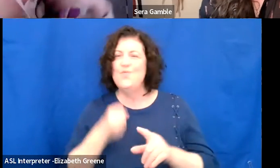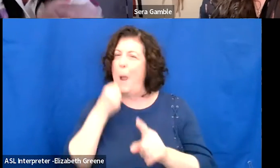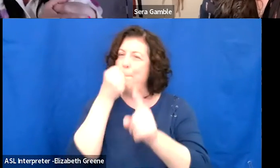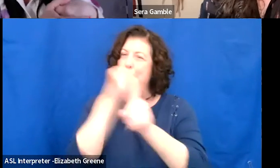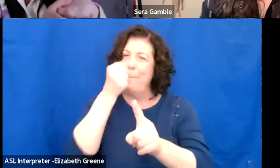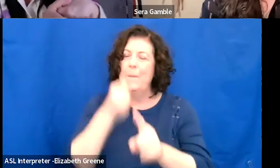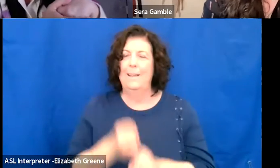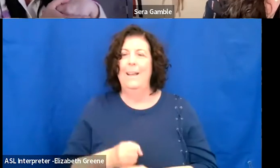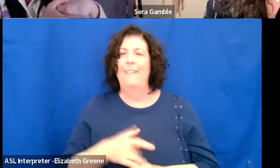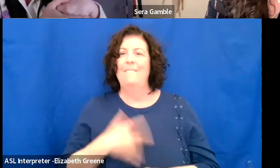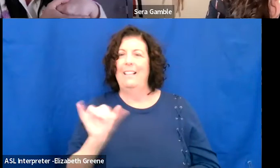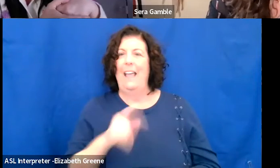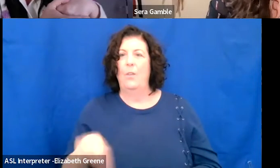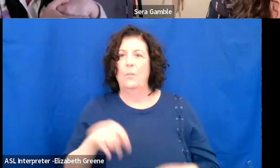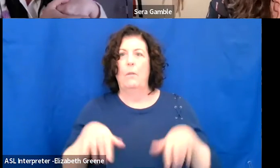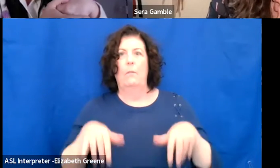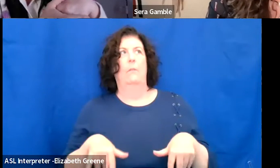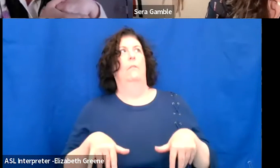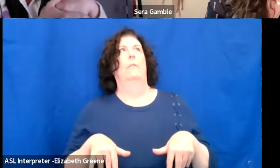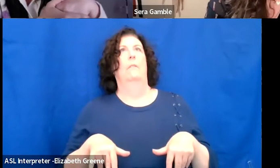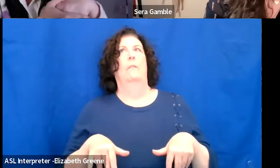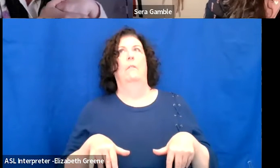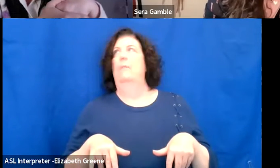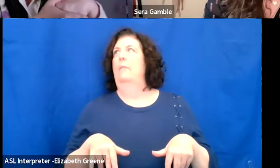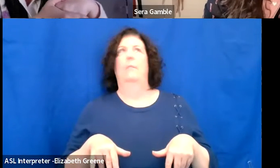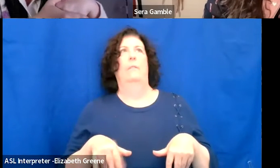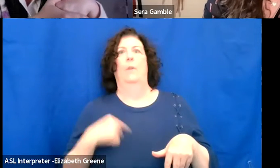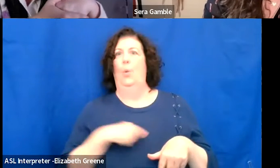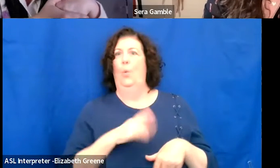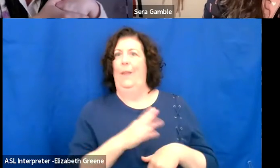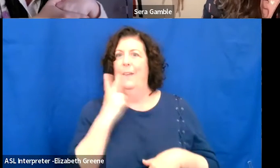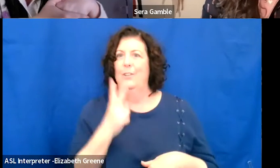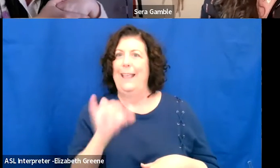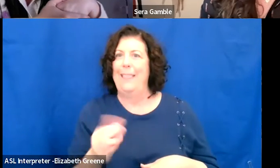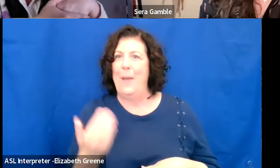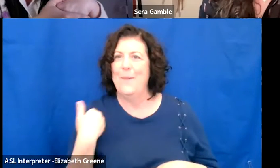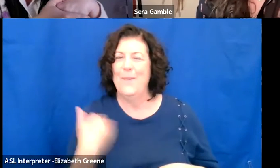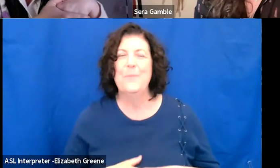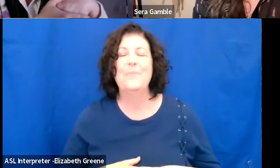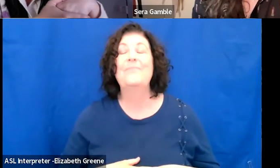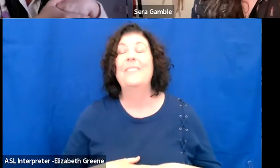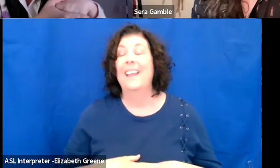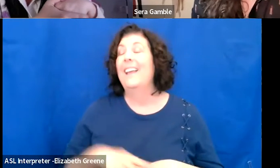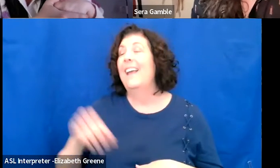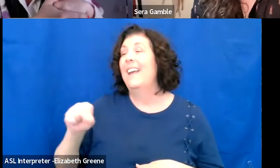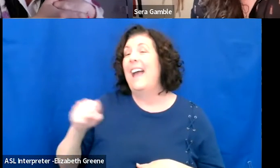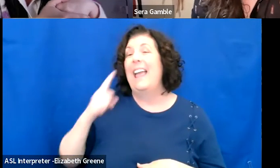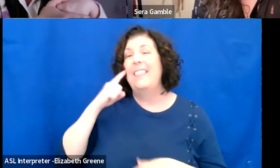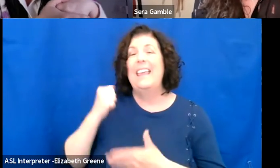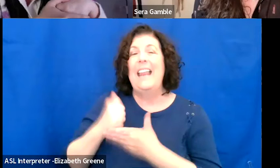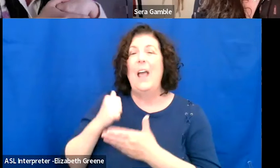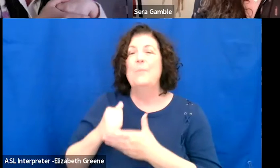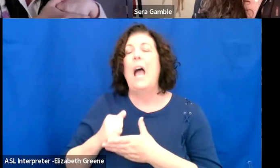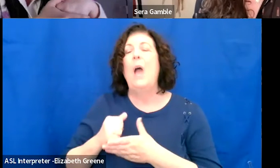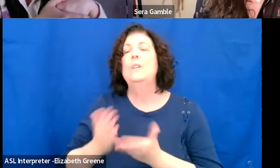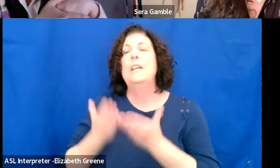never seen that done before. I think it helps that, you know, if anyone who, I mean, I encourage people to Google Greg Berlanti